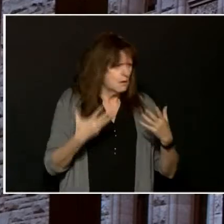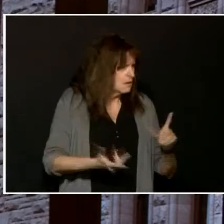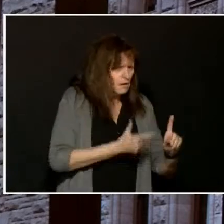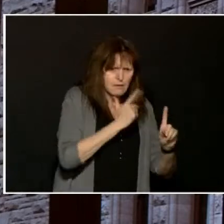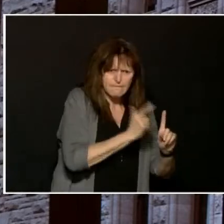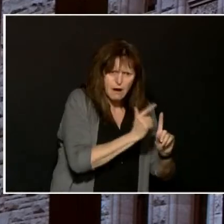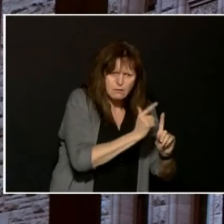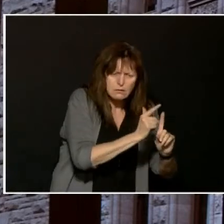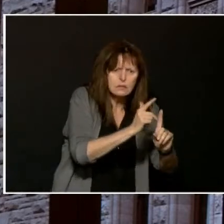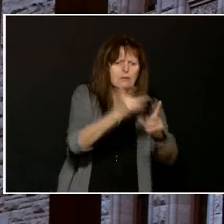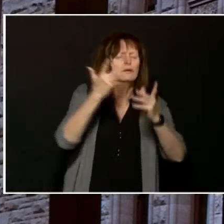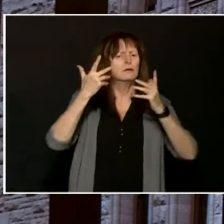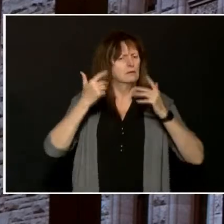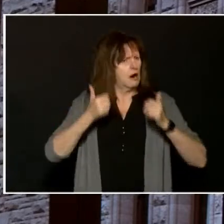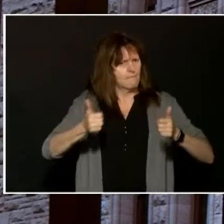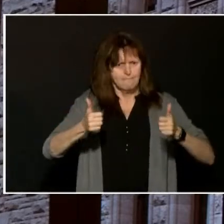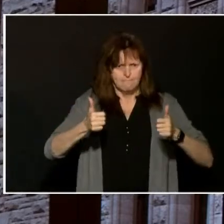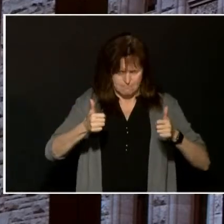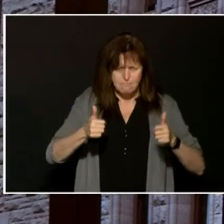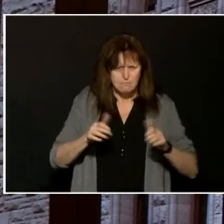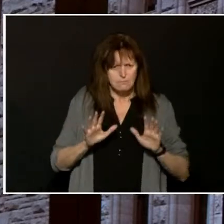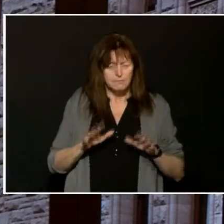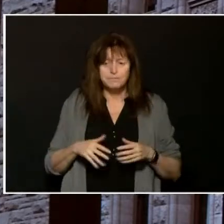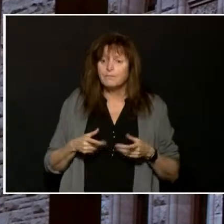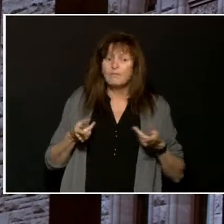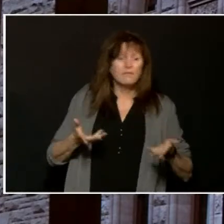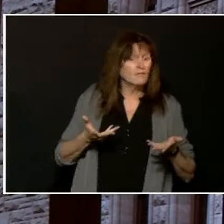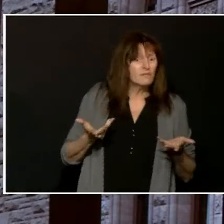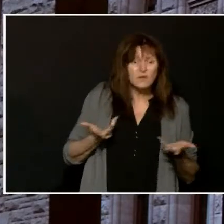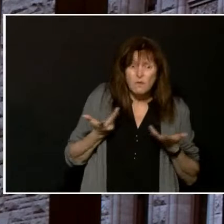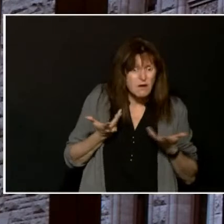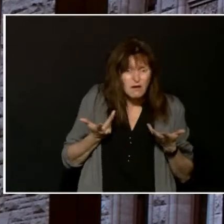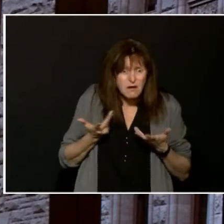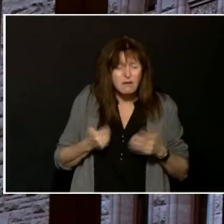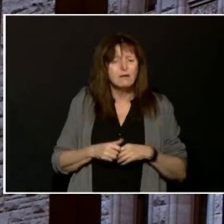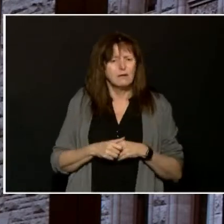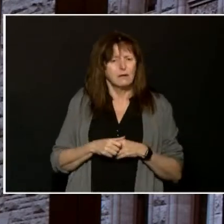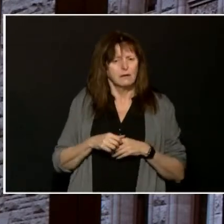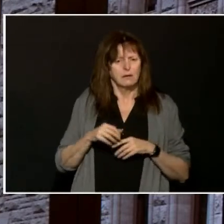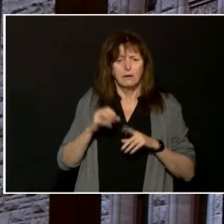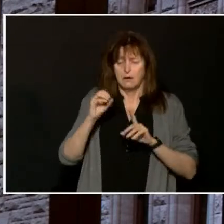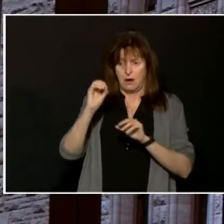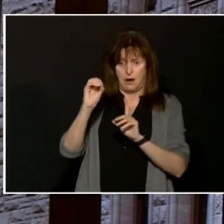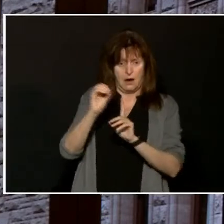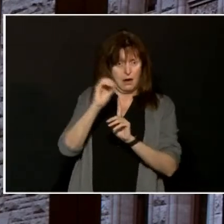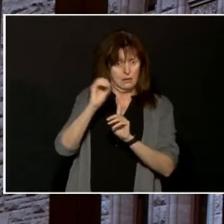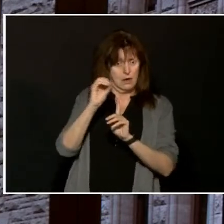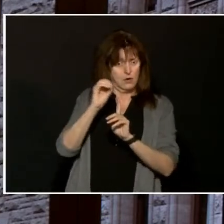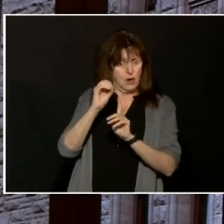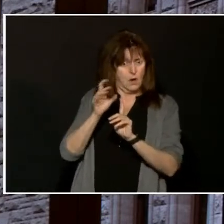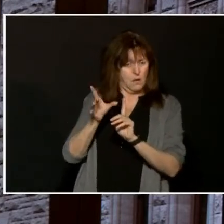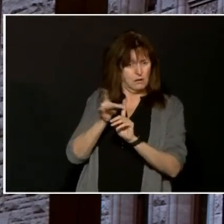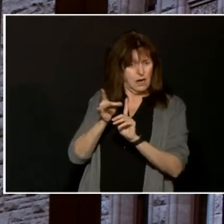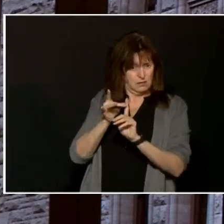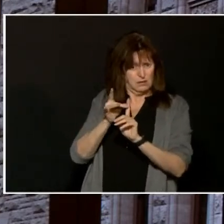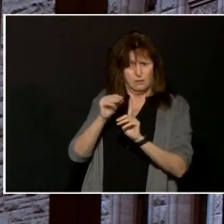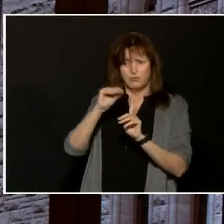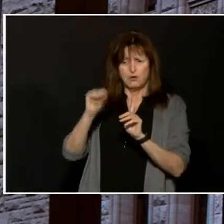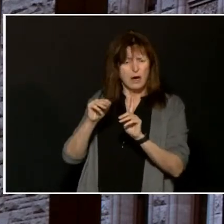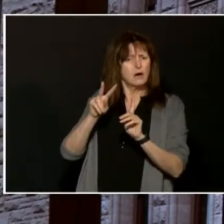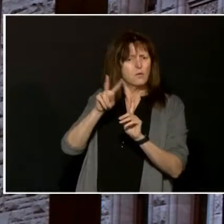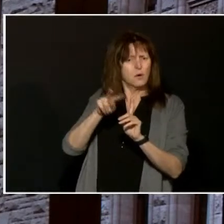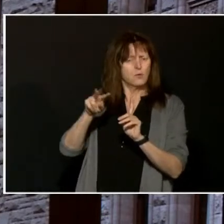mean. Our provincial case rate has also decreased by 22% for the last full week of data, May 8th to